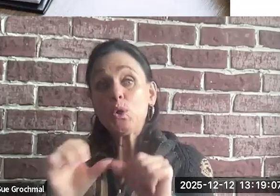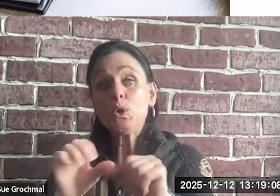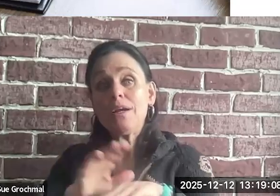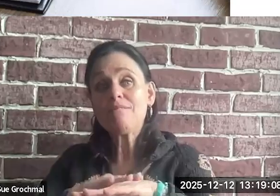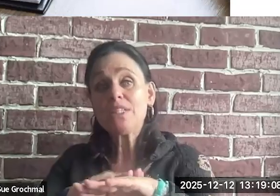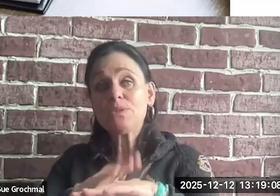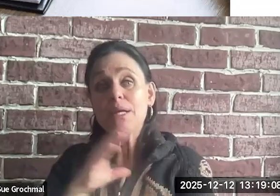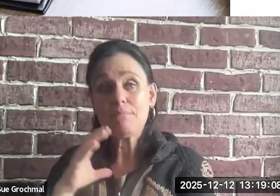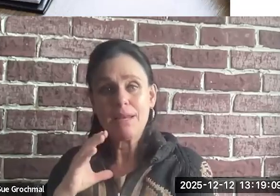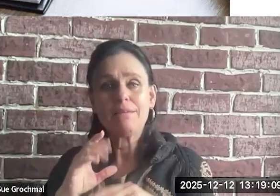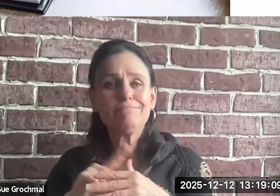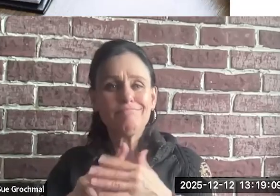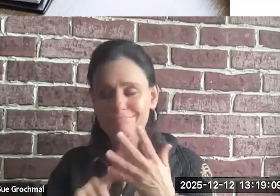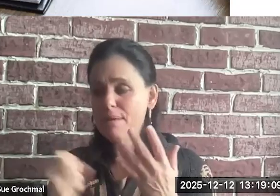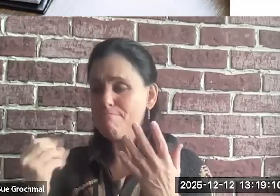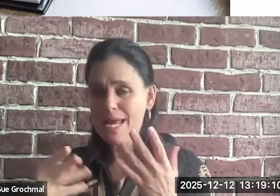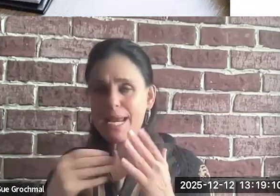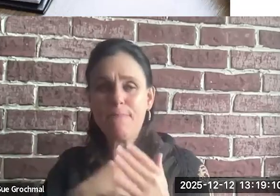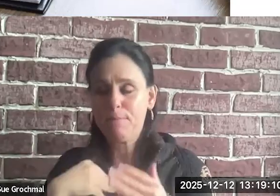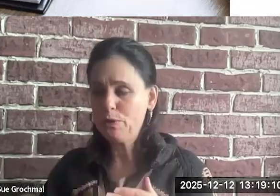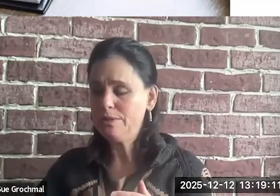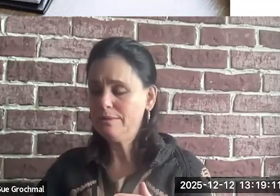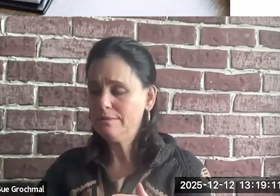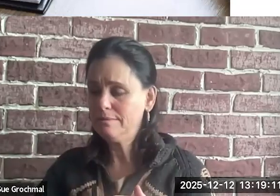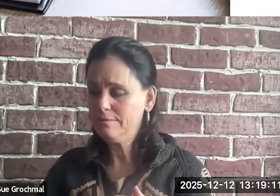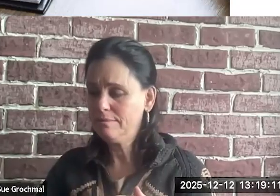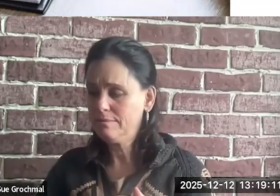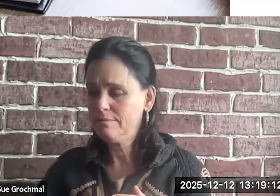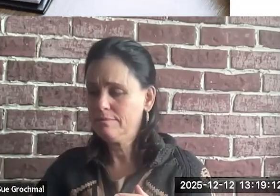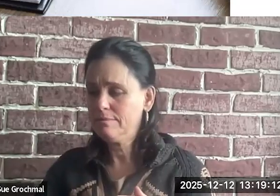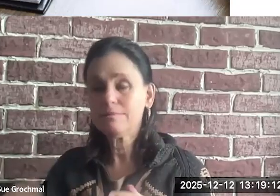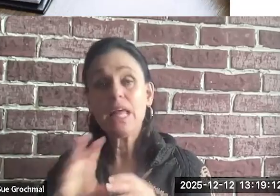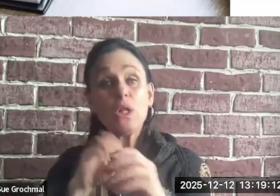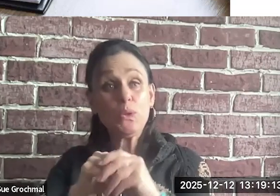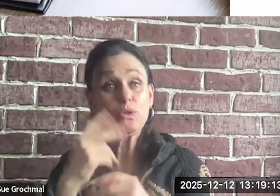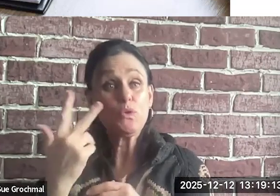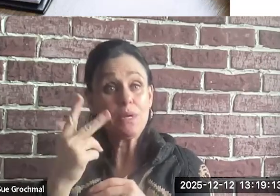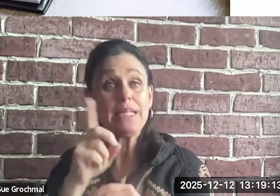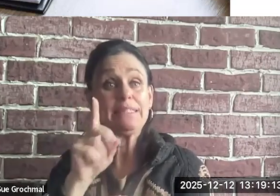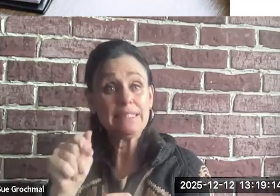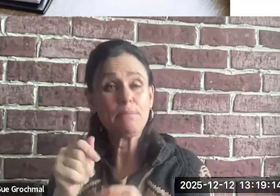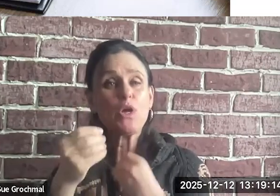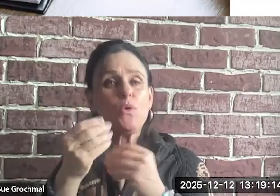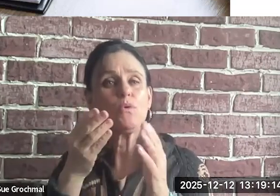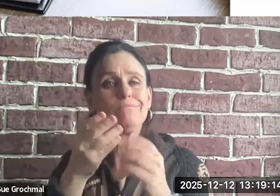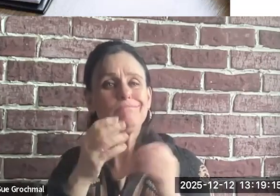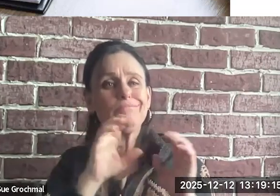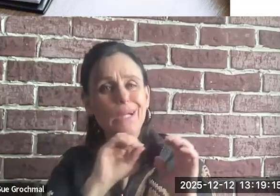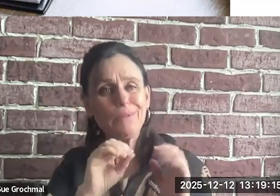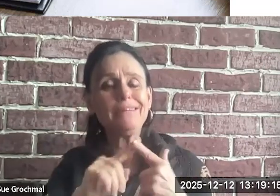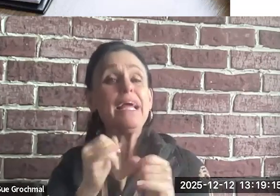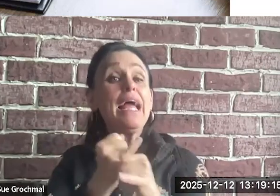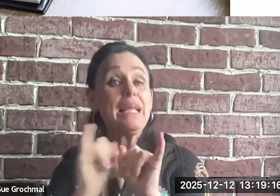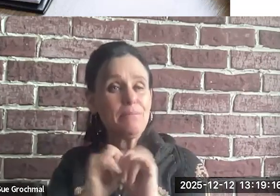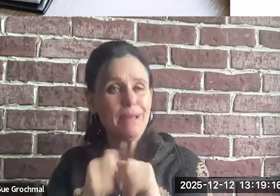made up of a number of members. It includes 3 disability organizations: Independent Living